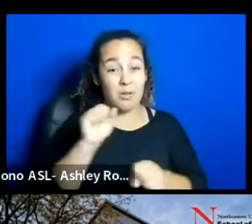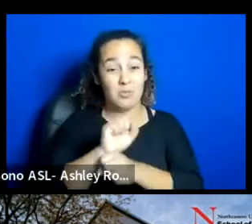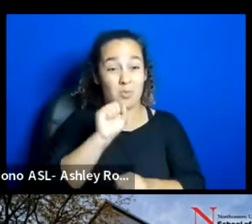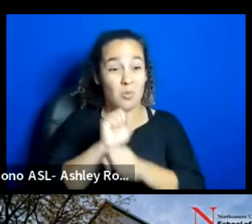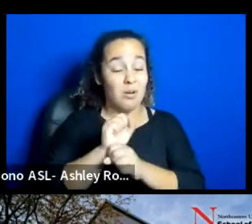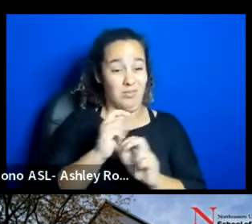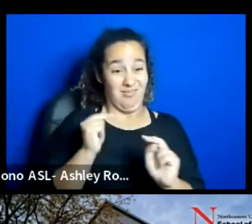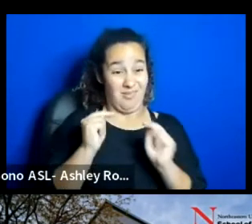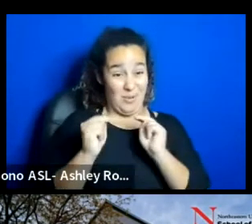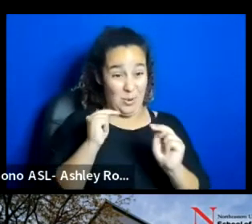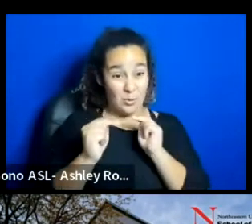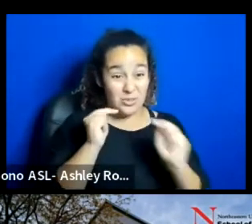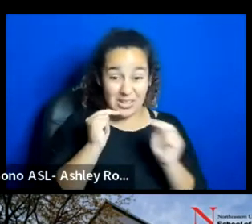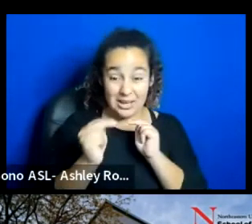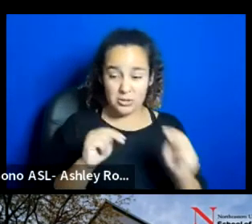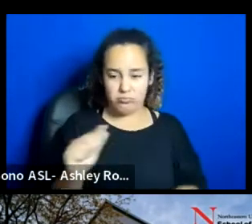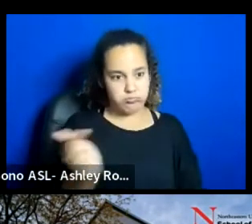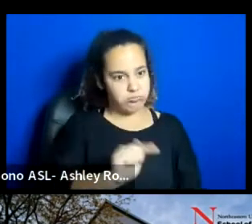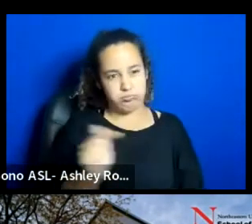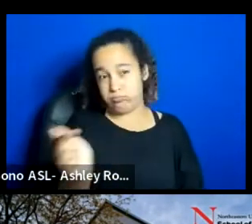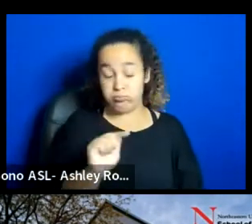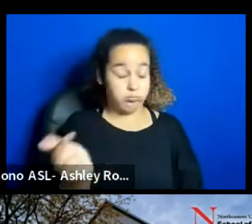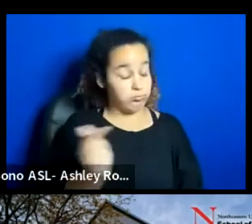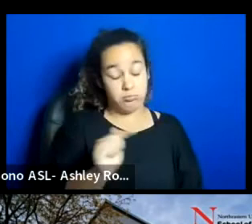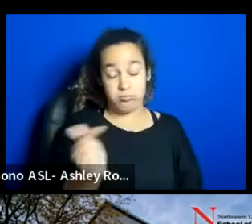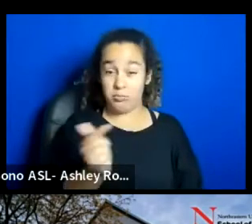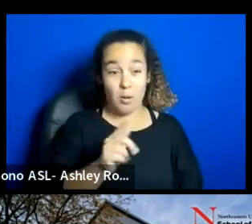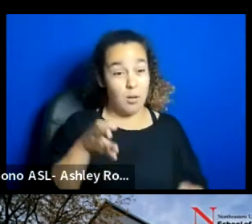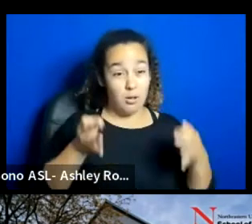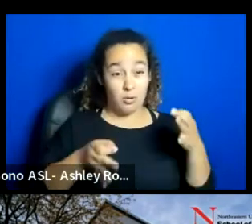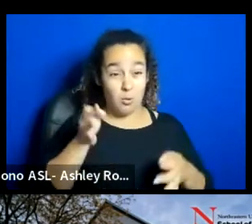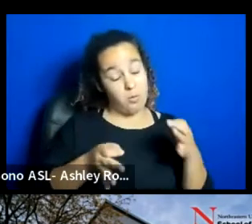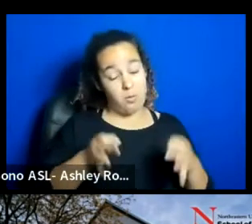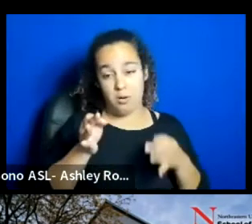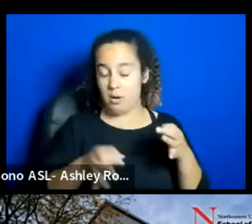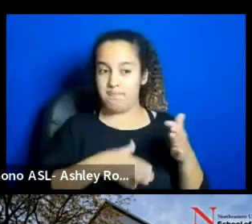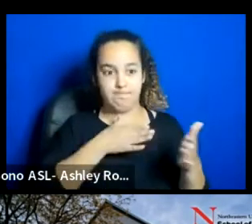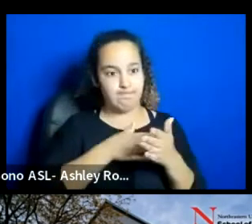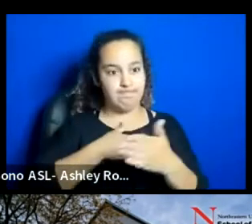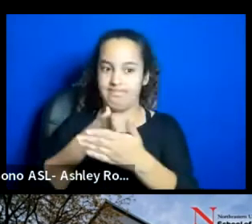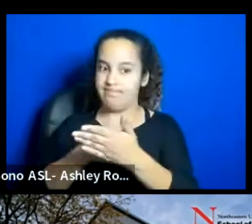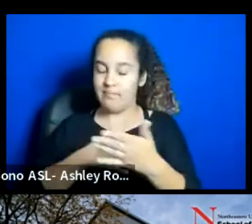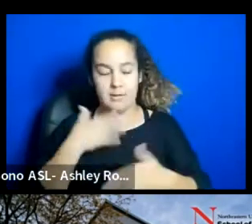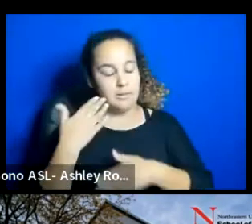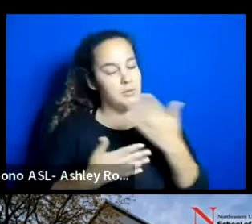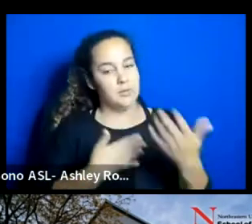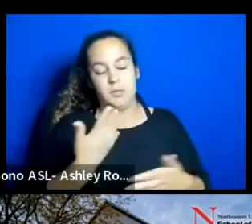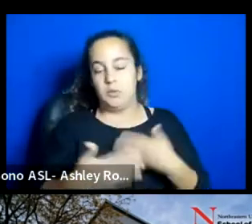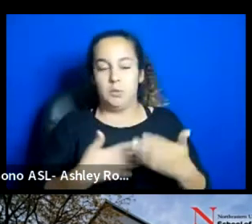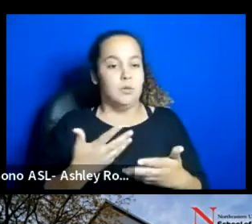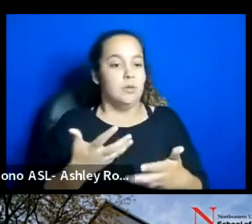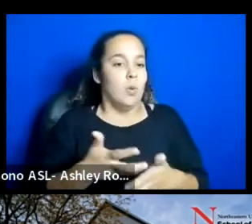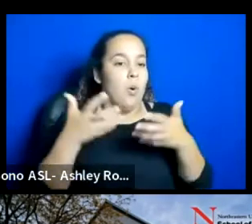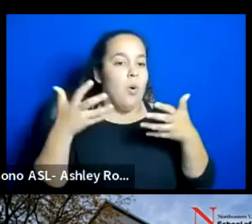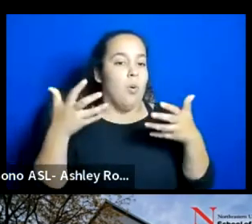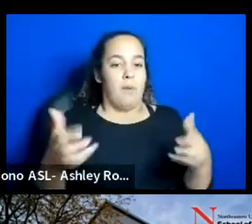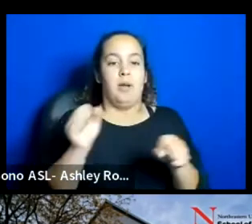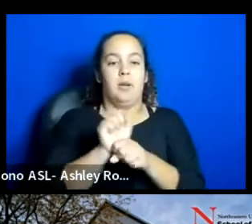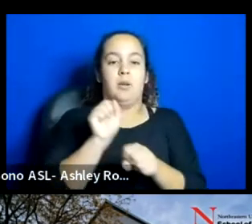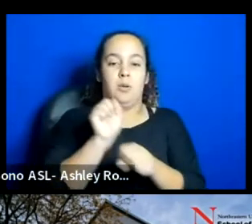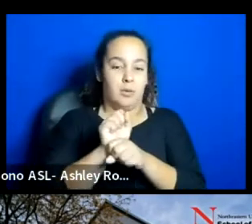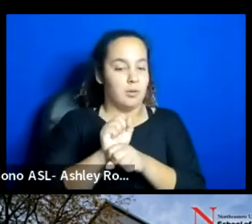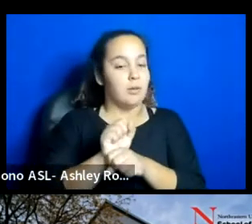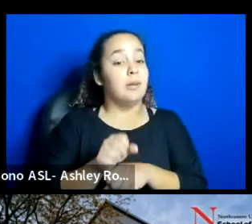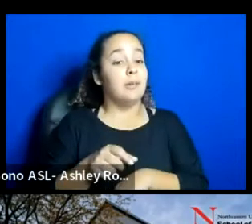negotiations, backroom conversations, and legal battles. And Brent's approach is appropriately varied and exhibits incredible facility